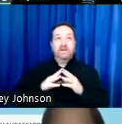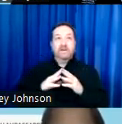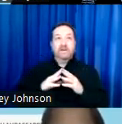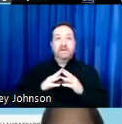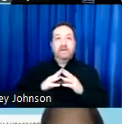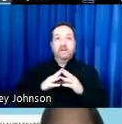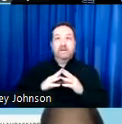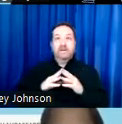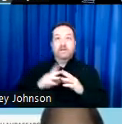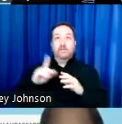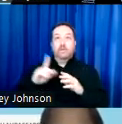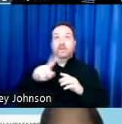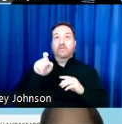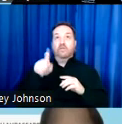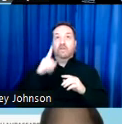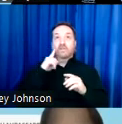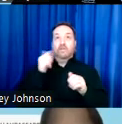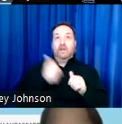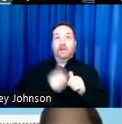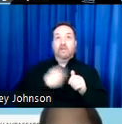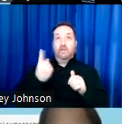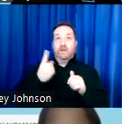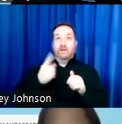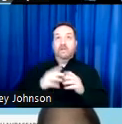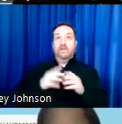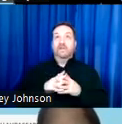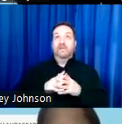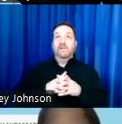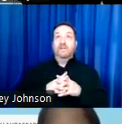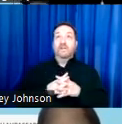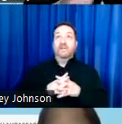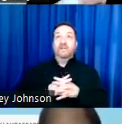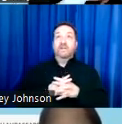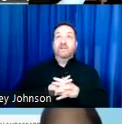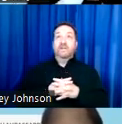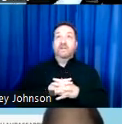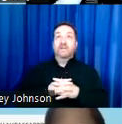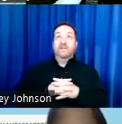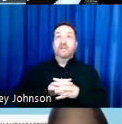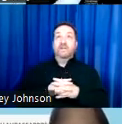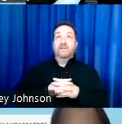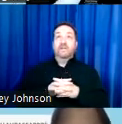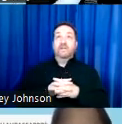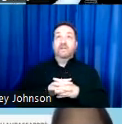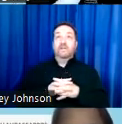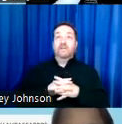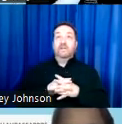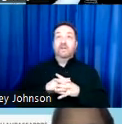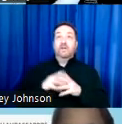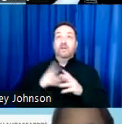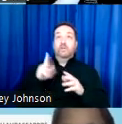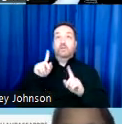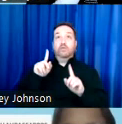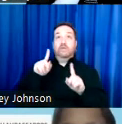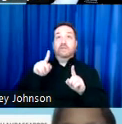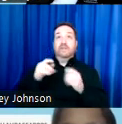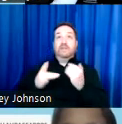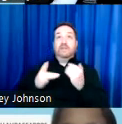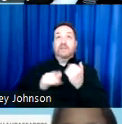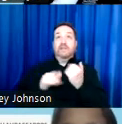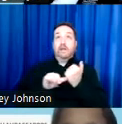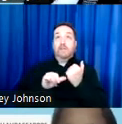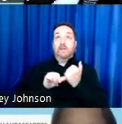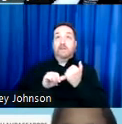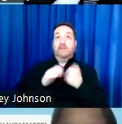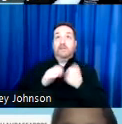Just one question for everybody. There you go. Would you attend a Tech Ambassador event on New Year's